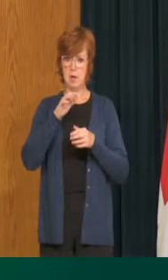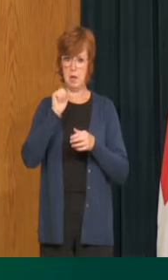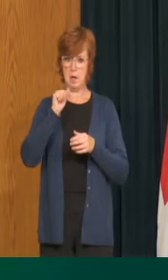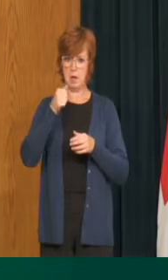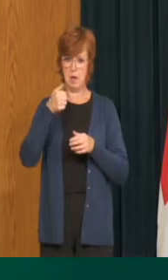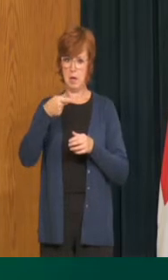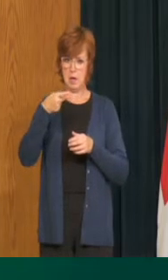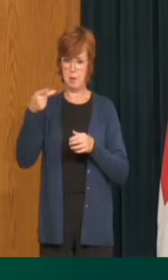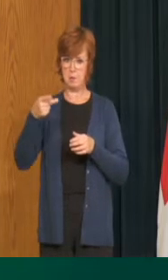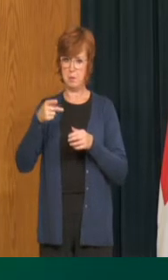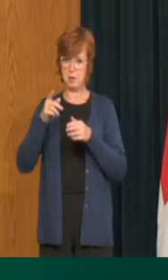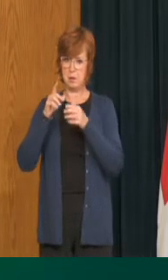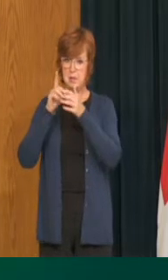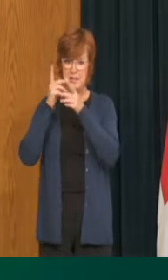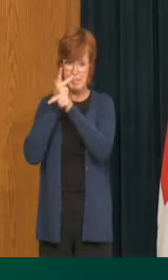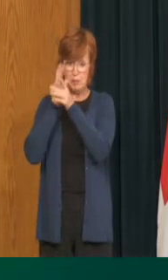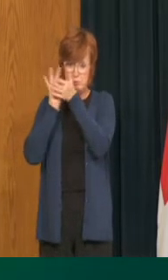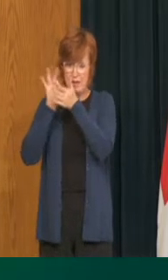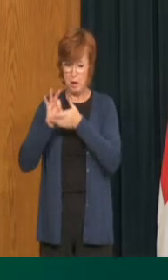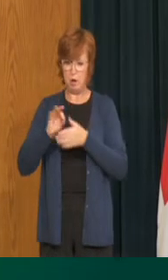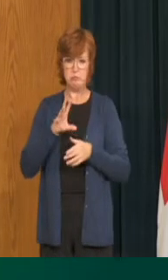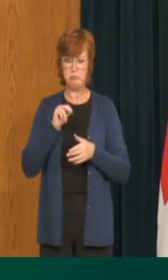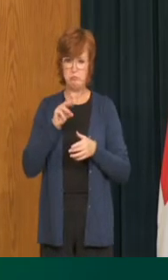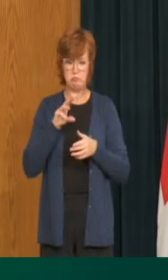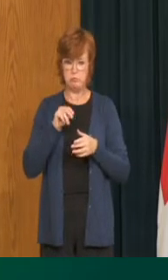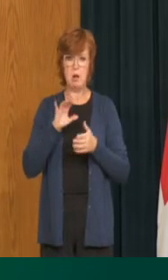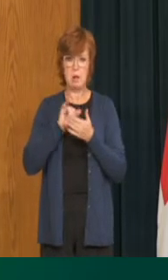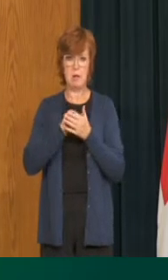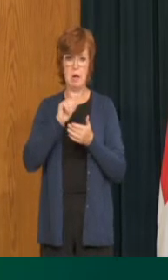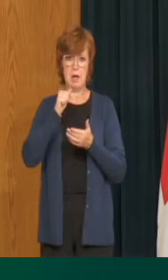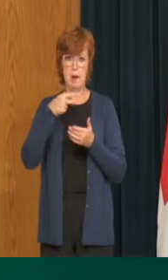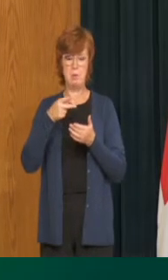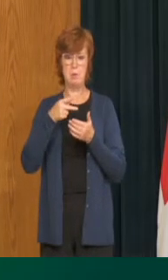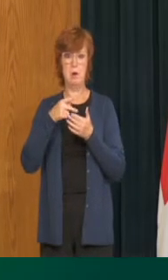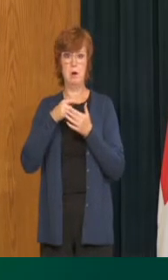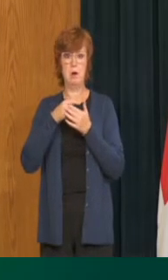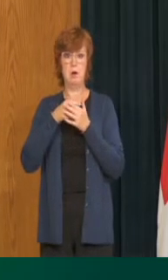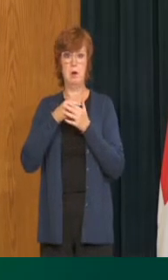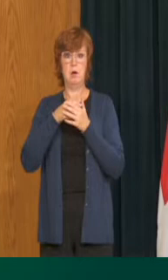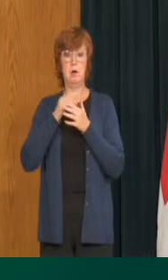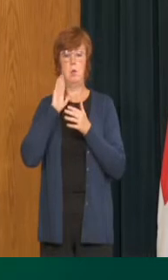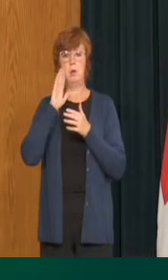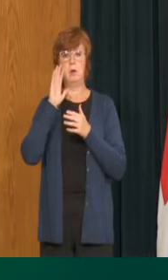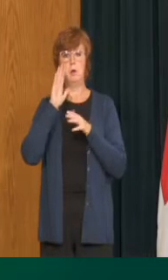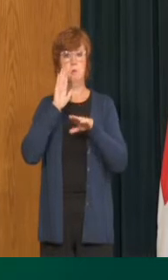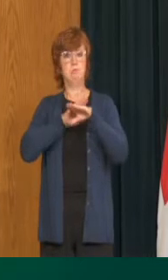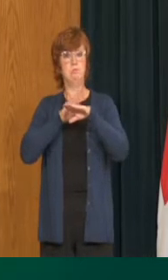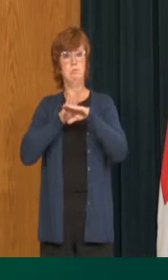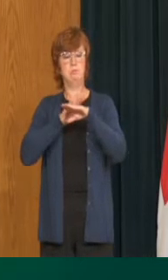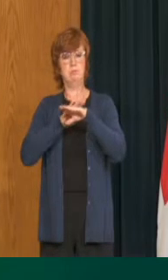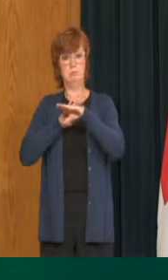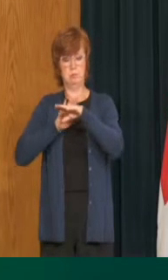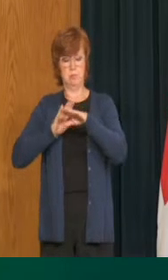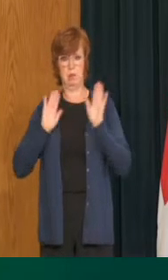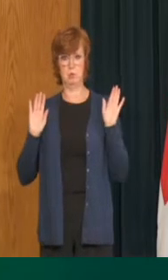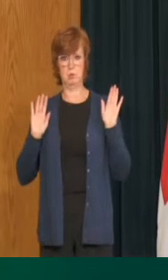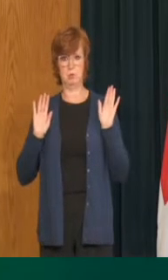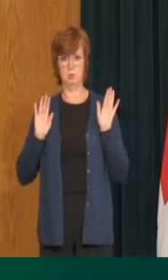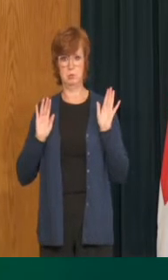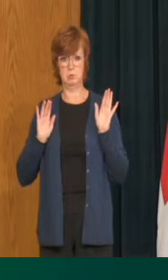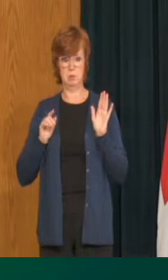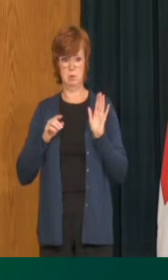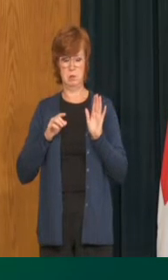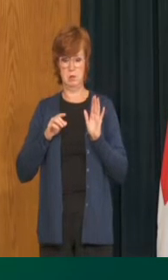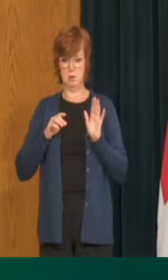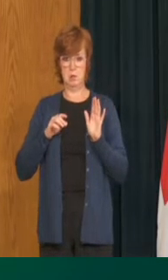as opposed to a tracking app. The app actually does not track anyone. It does send out an alert if you have been in contact with someone